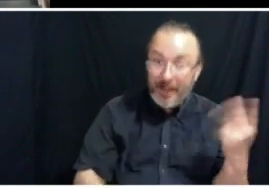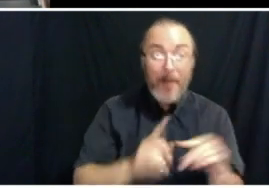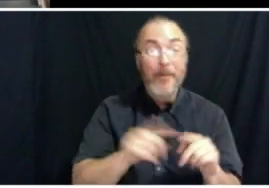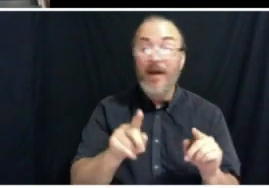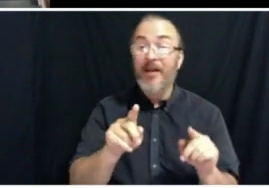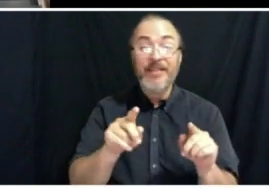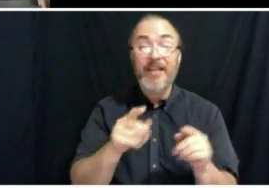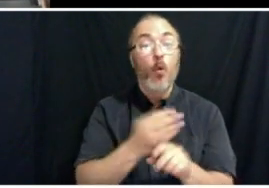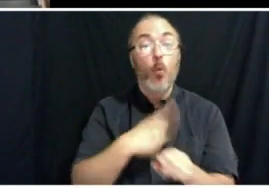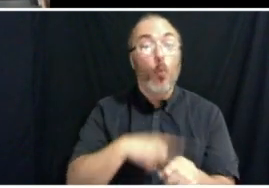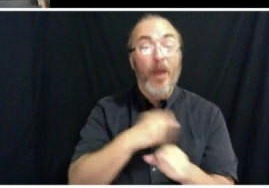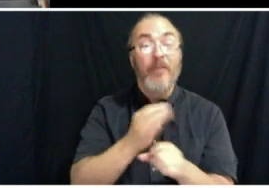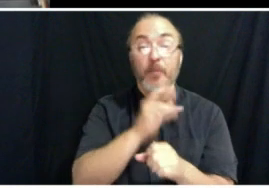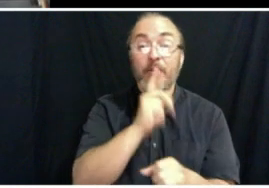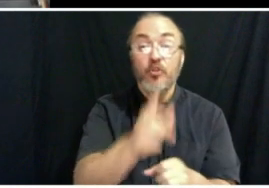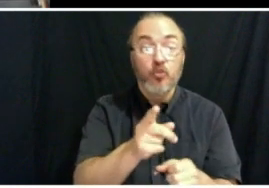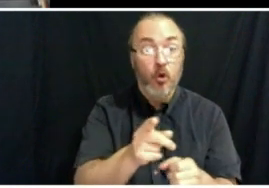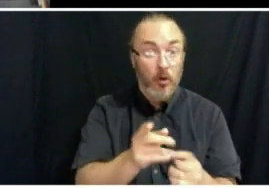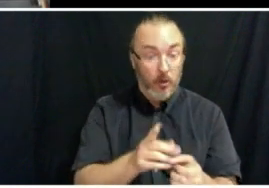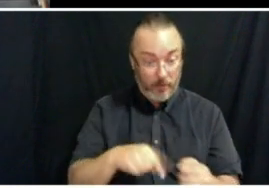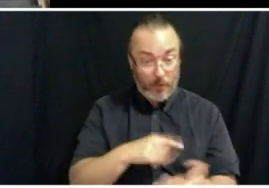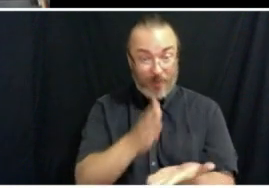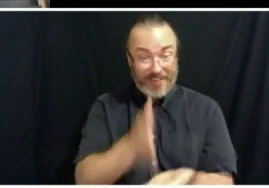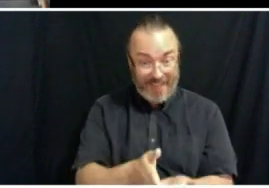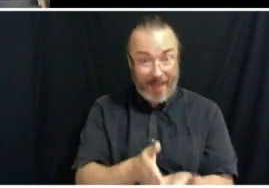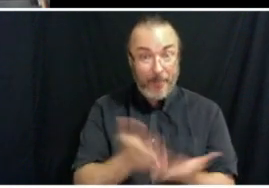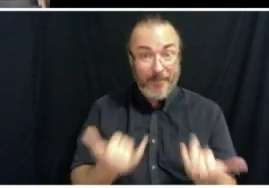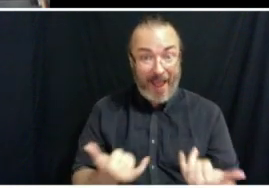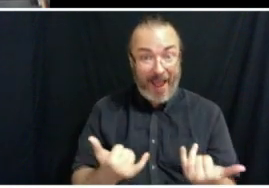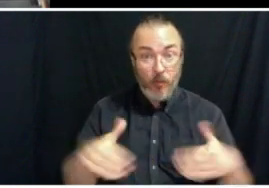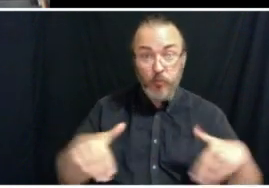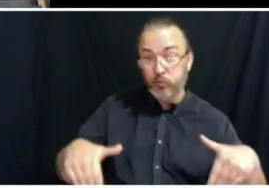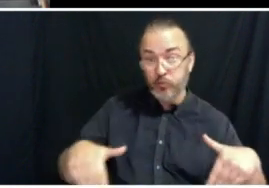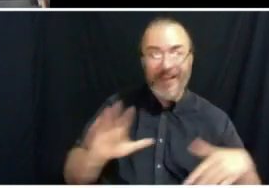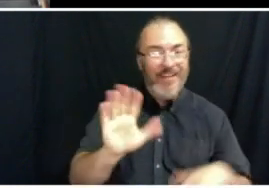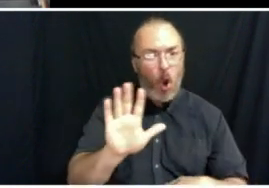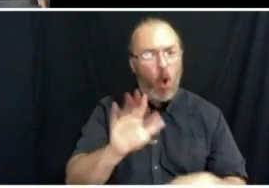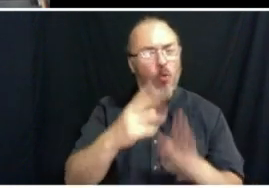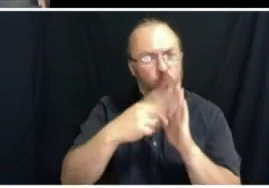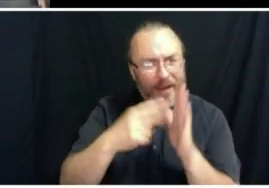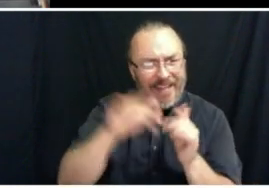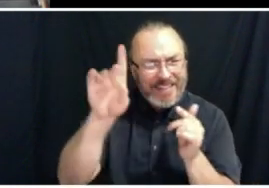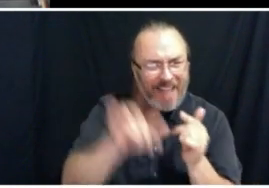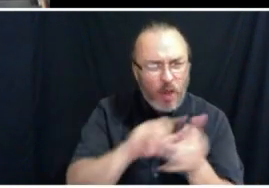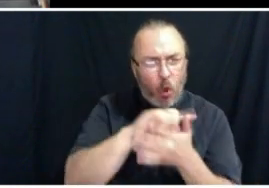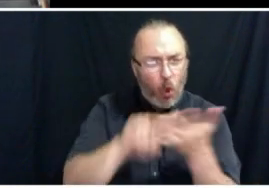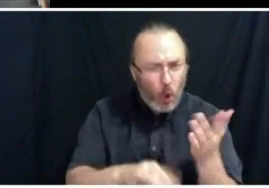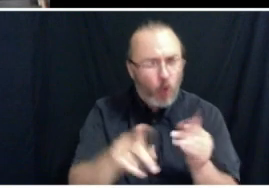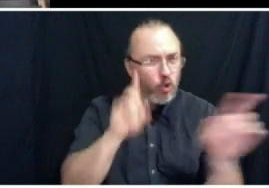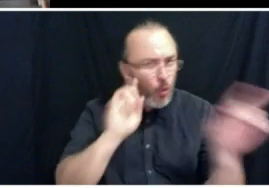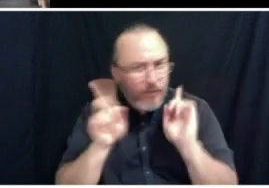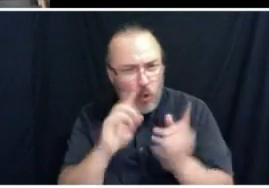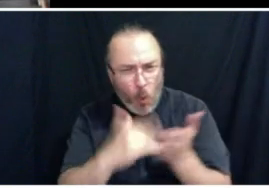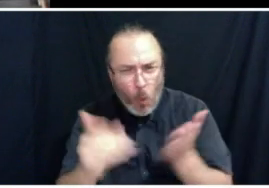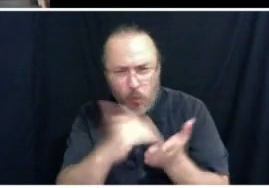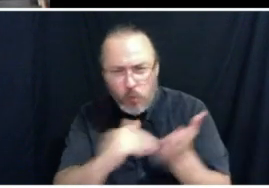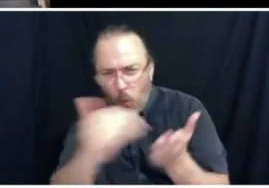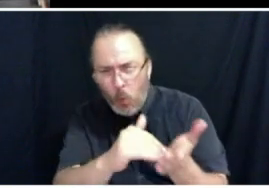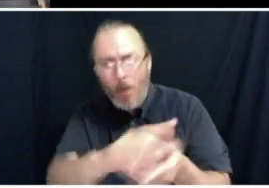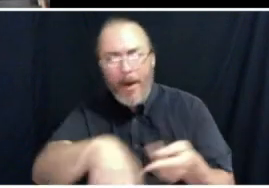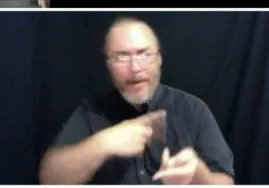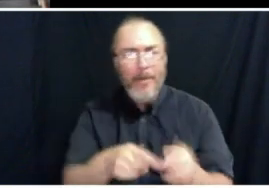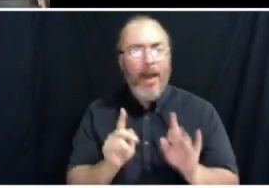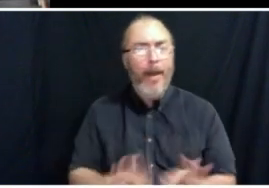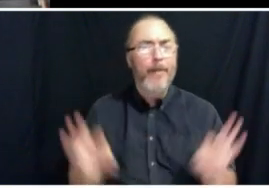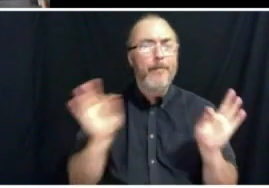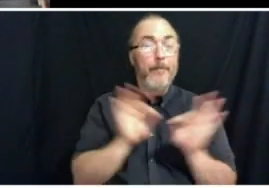don't stop with that. If you haven't read the report, download it, read it. We've heard several recurring themes here, the importance of a focus